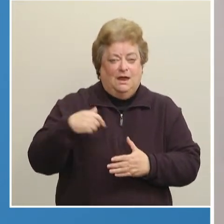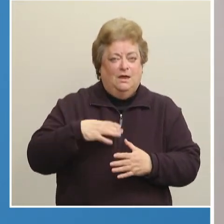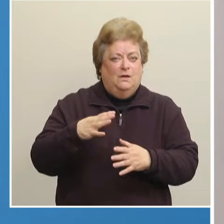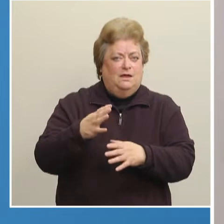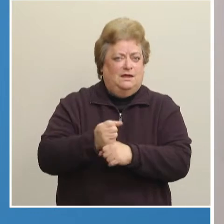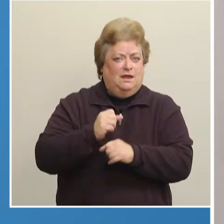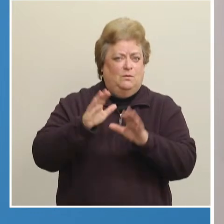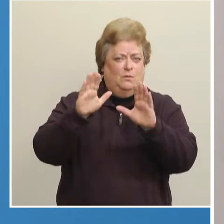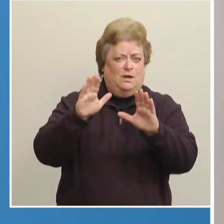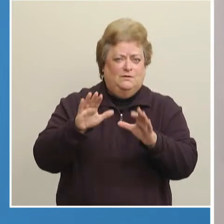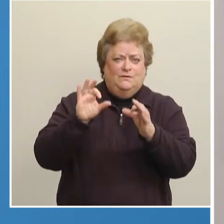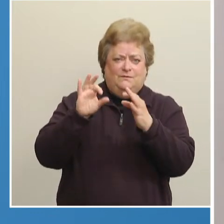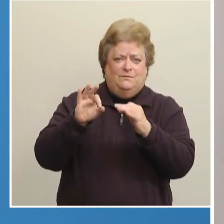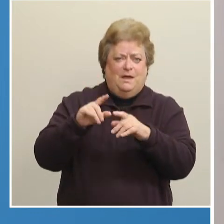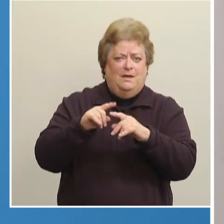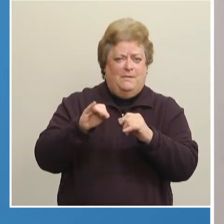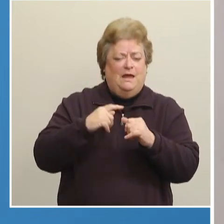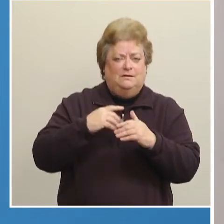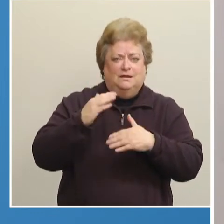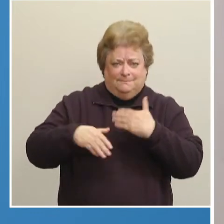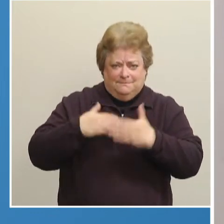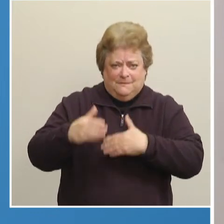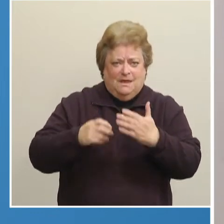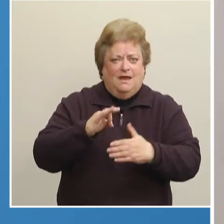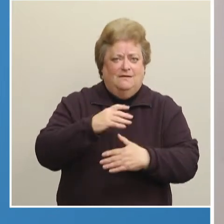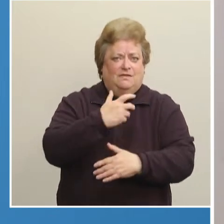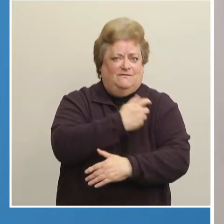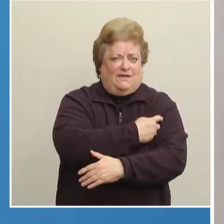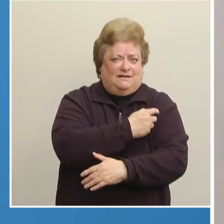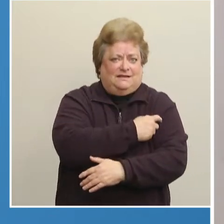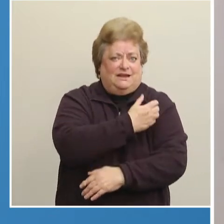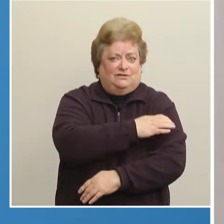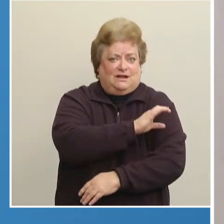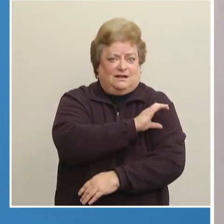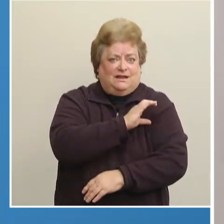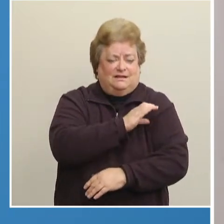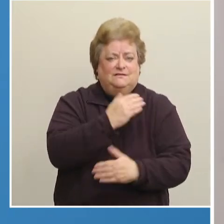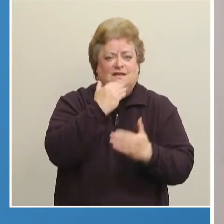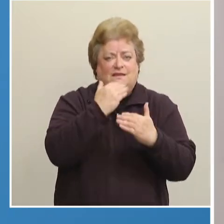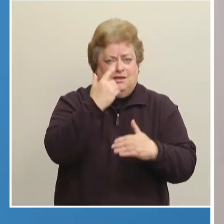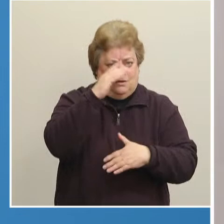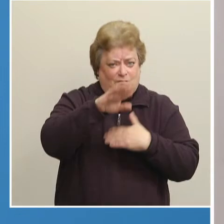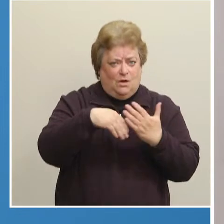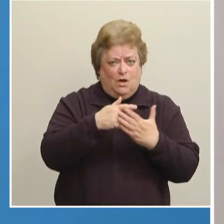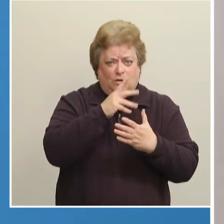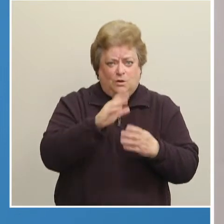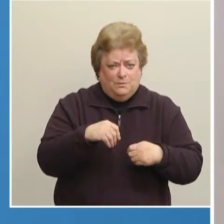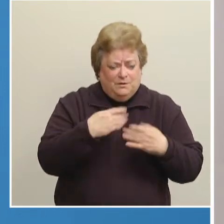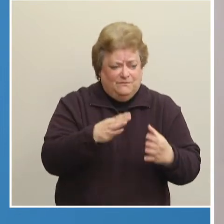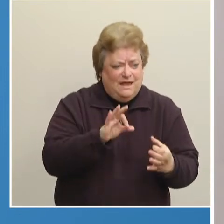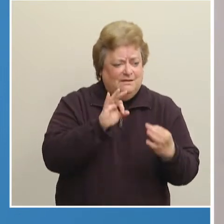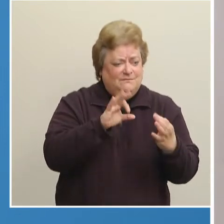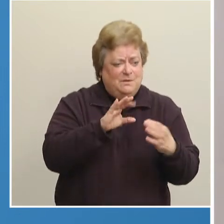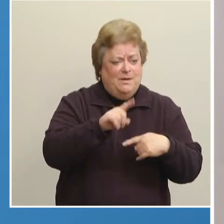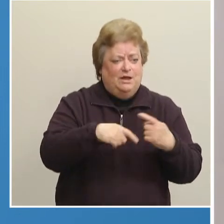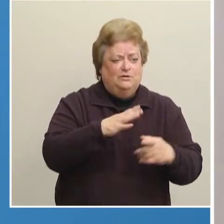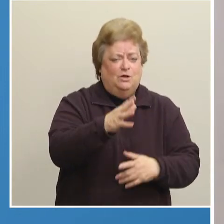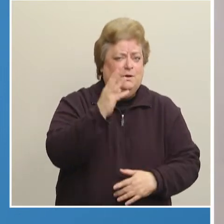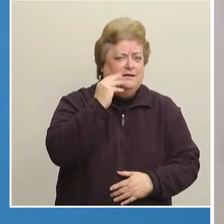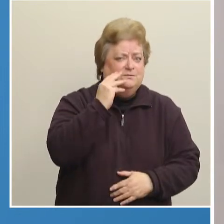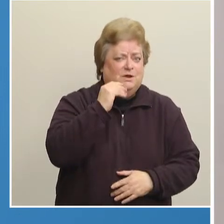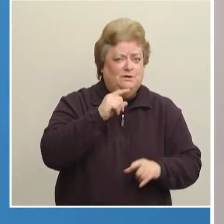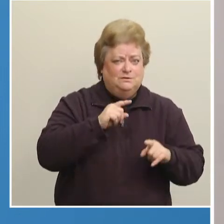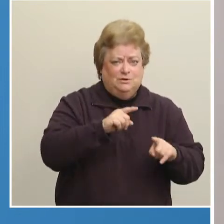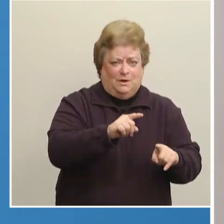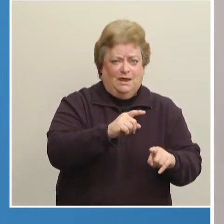feedback about the operation of our large-scale vaccination clinics. Thank you to all those who have provided that feedback about your experiences in our